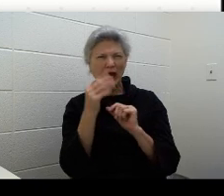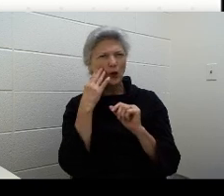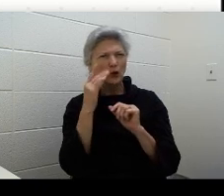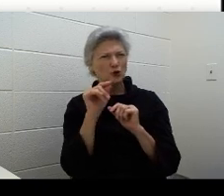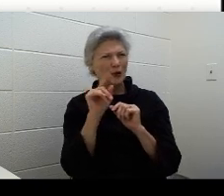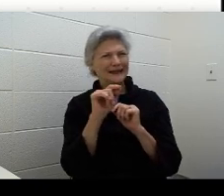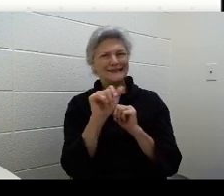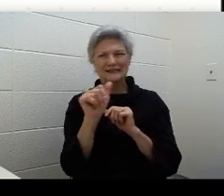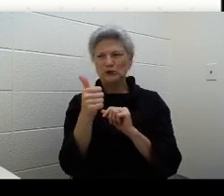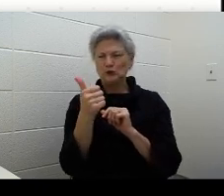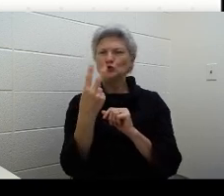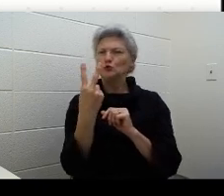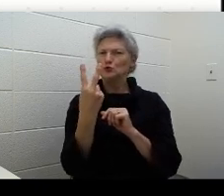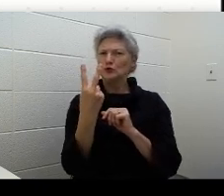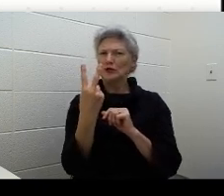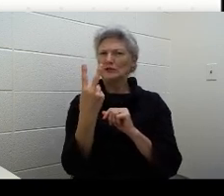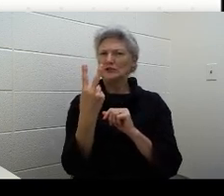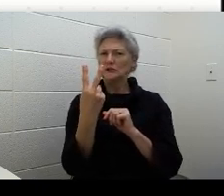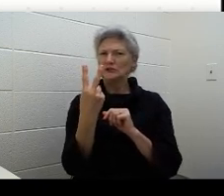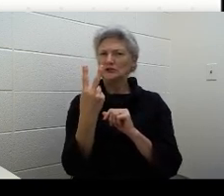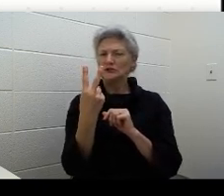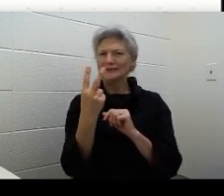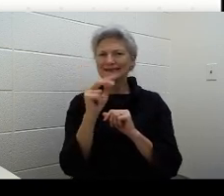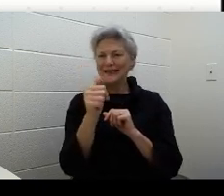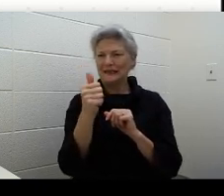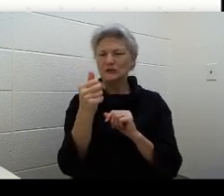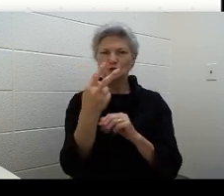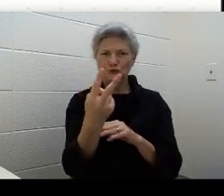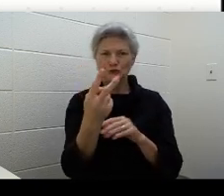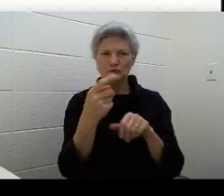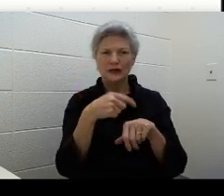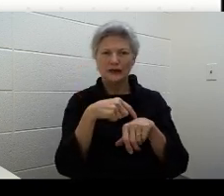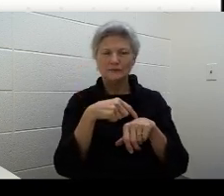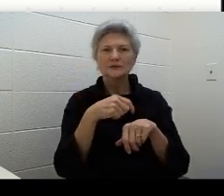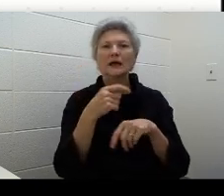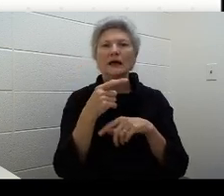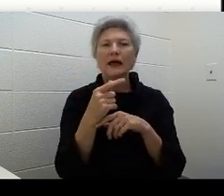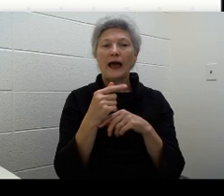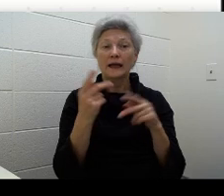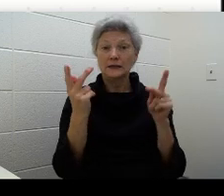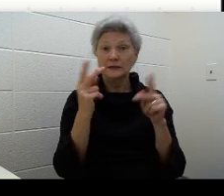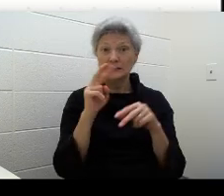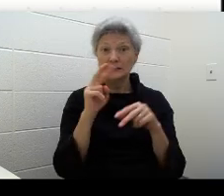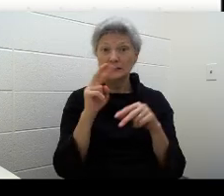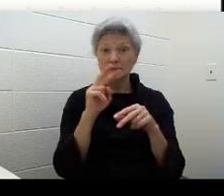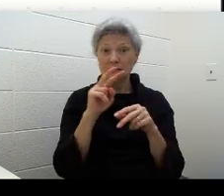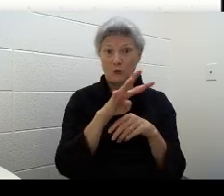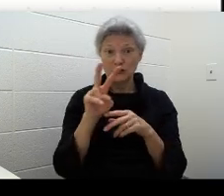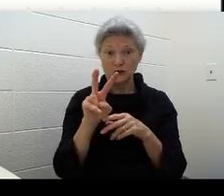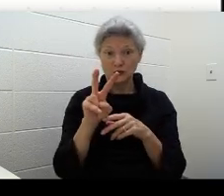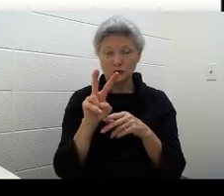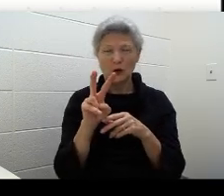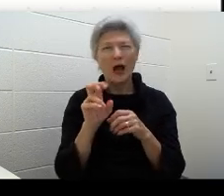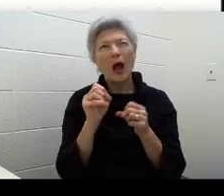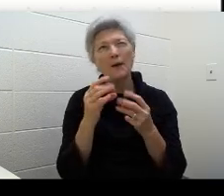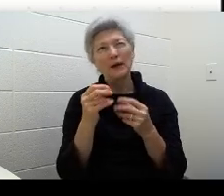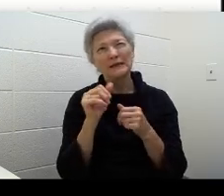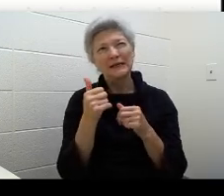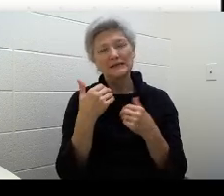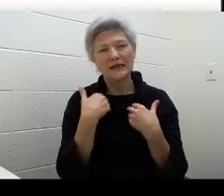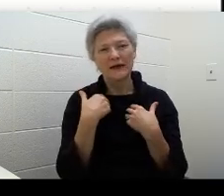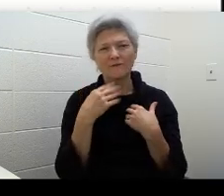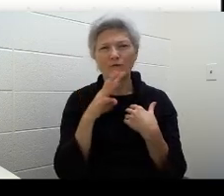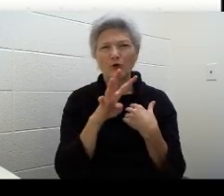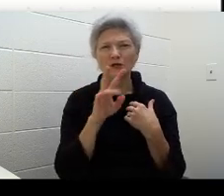is the same as 2 tens. So I can just double 42, and that's how many tens I'll have. So thinking about this,